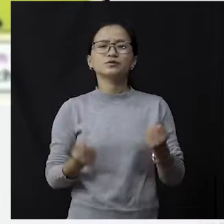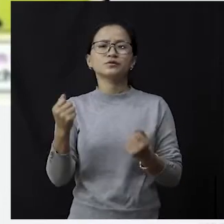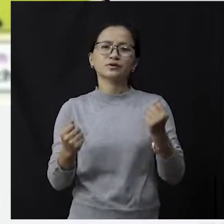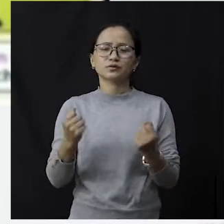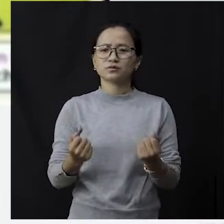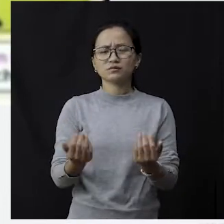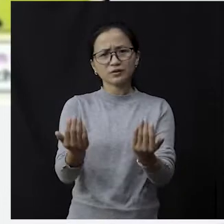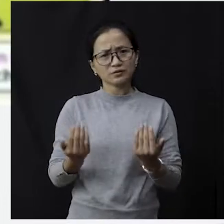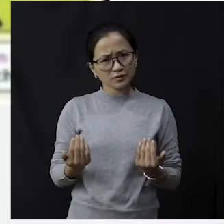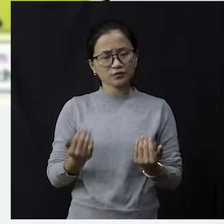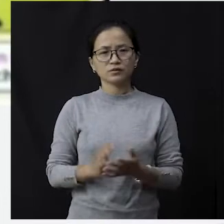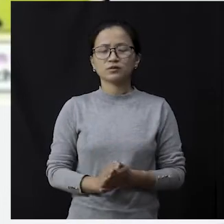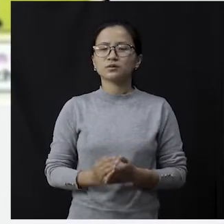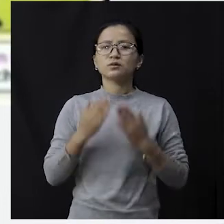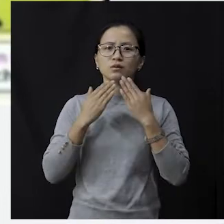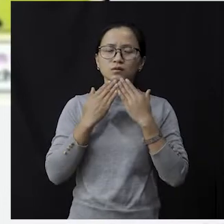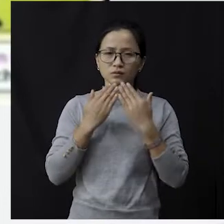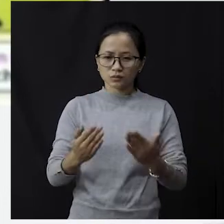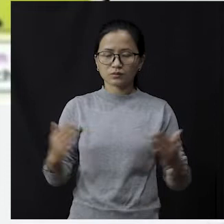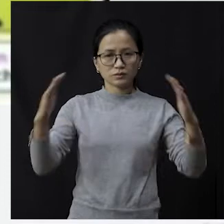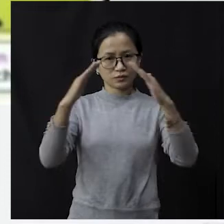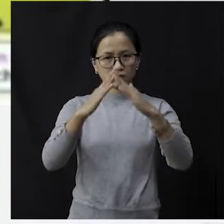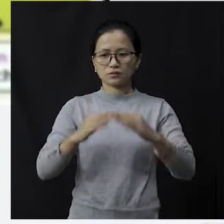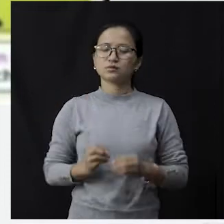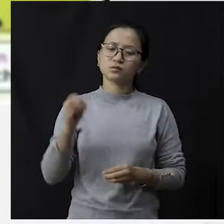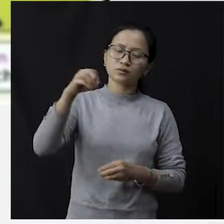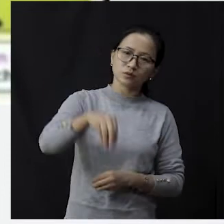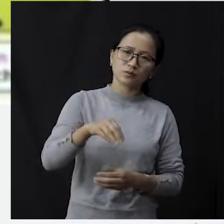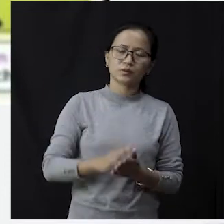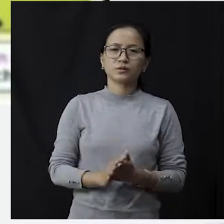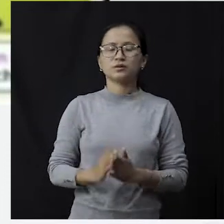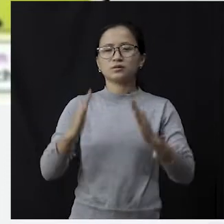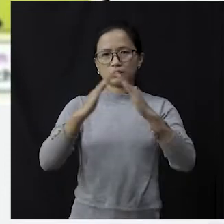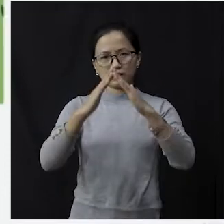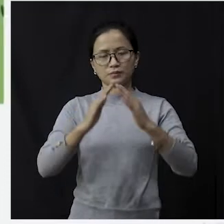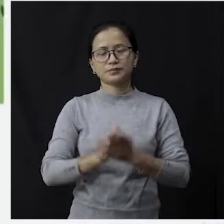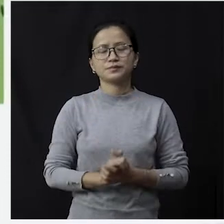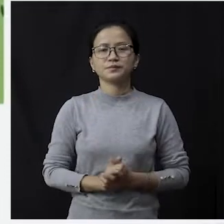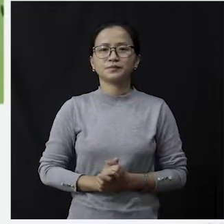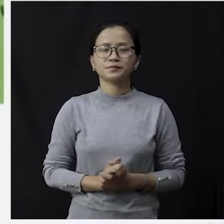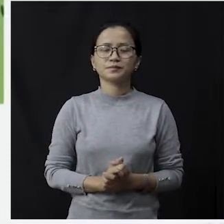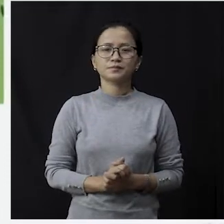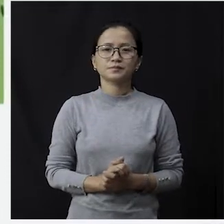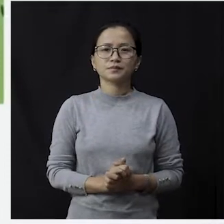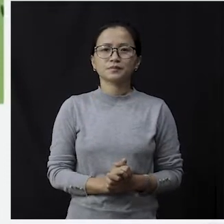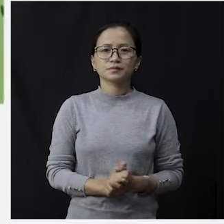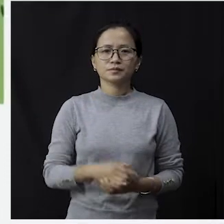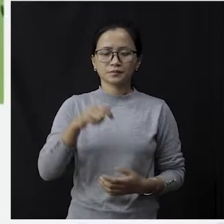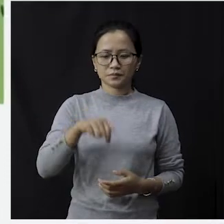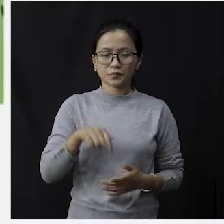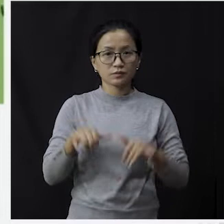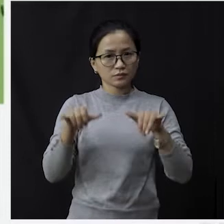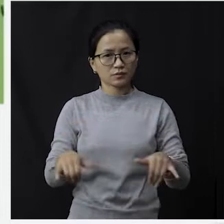you safely from your home to your school and also used to drop you to your home back. Yes or no? But now